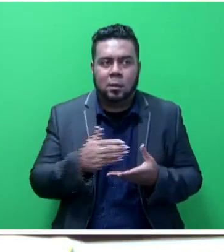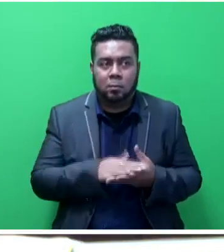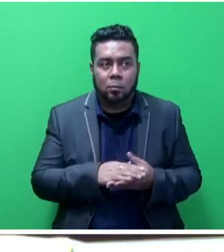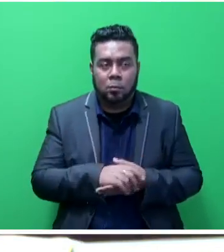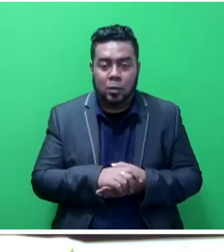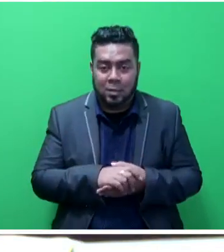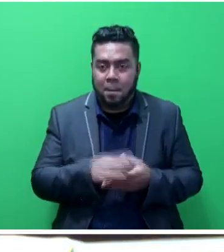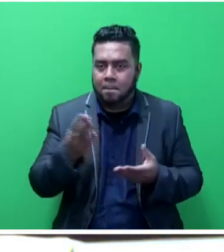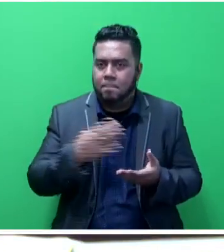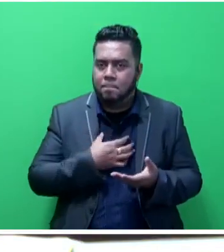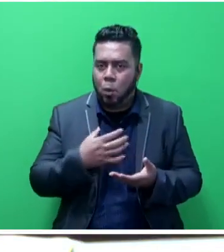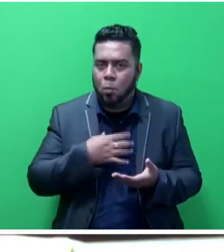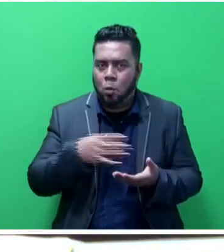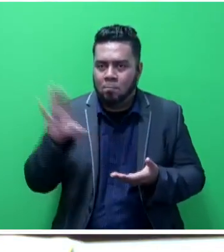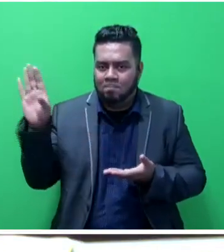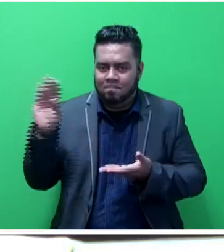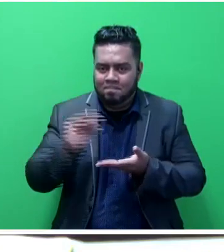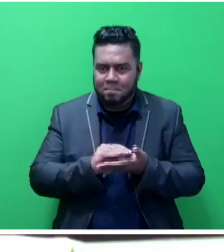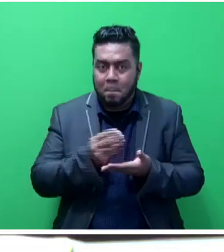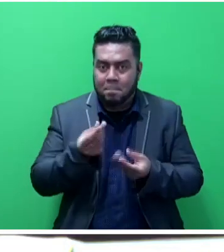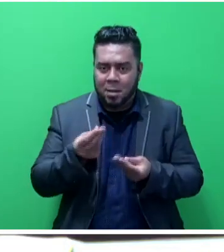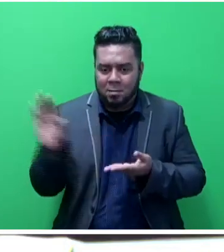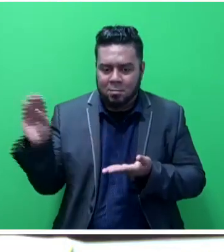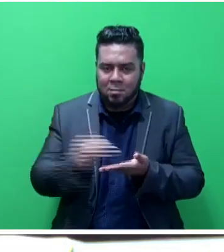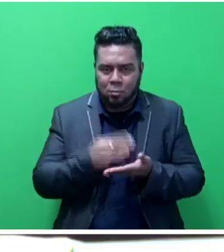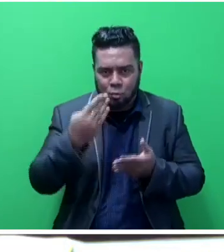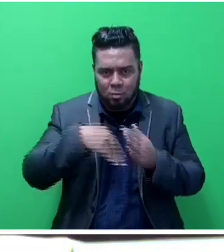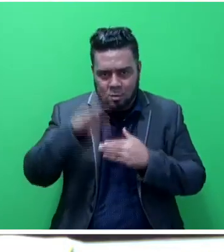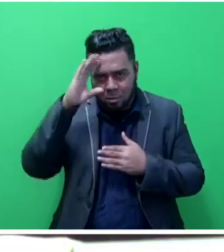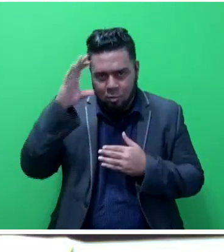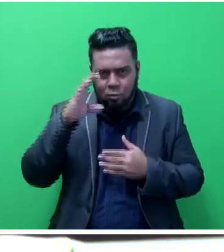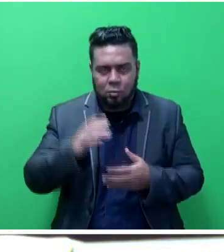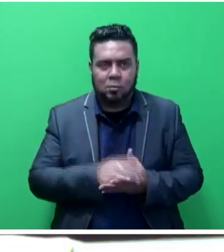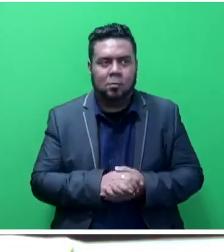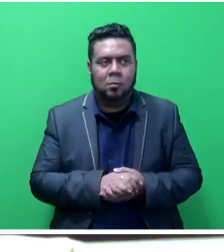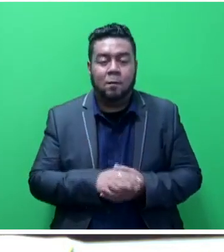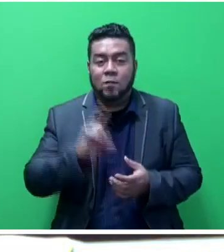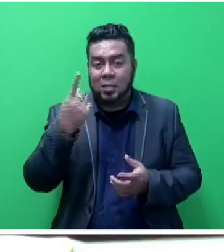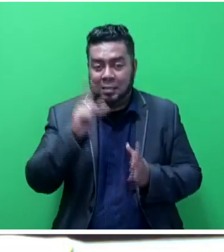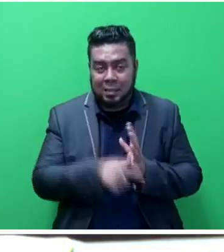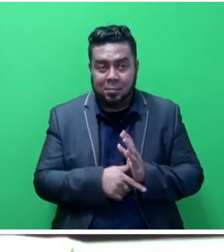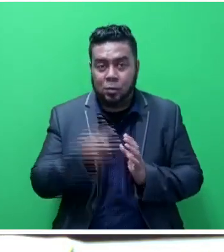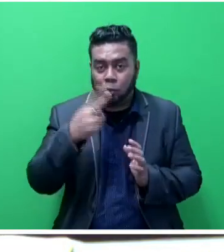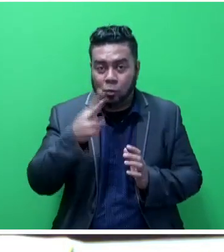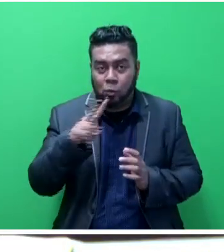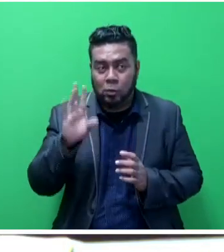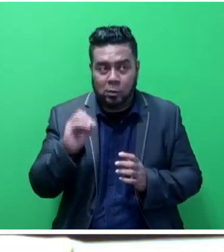currency into the country. Mr. Speaker said, for the first time ever in